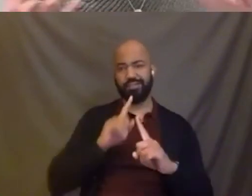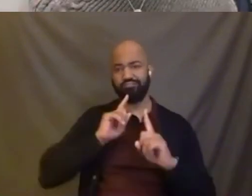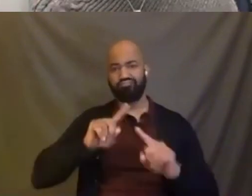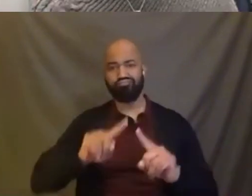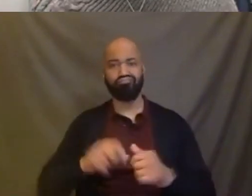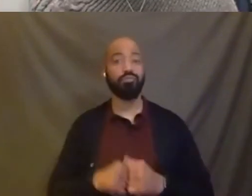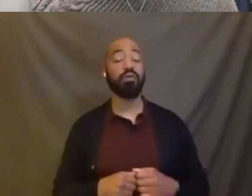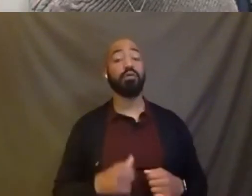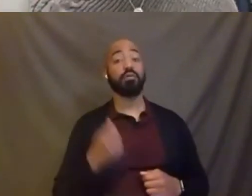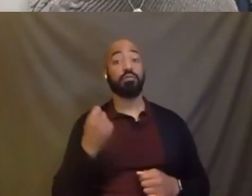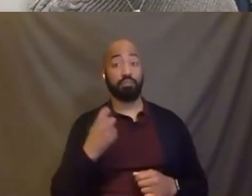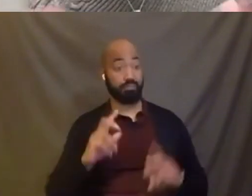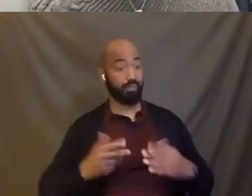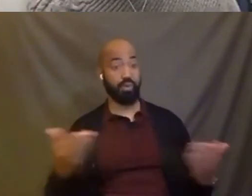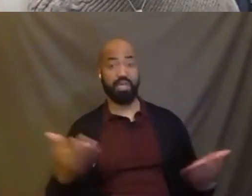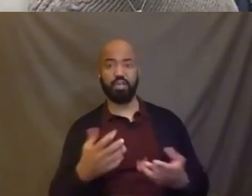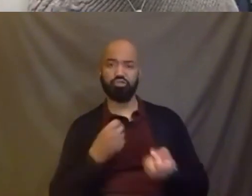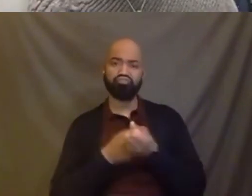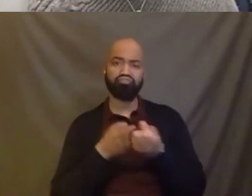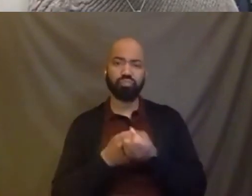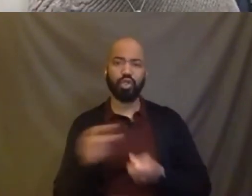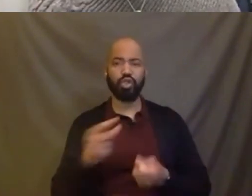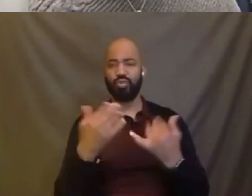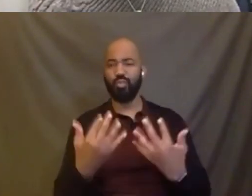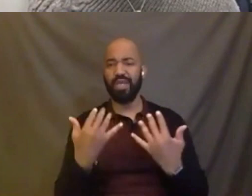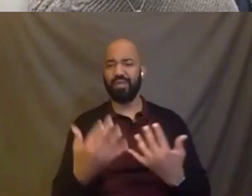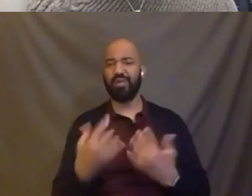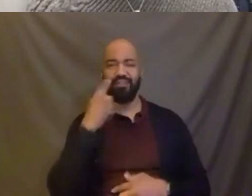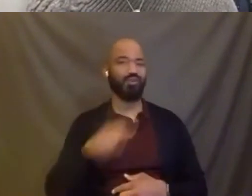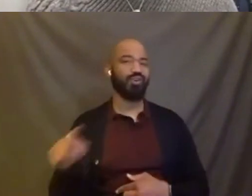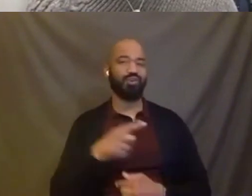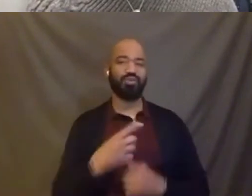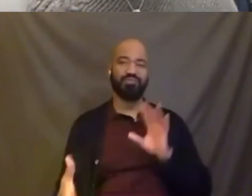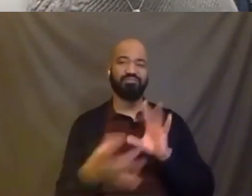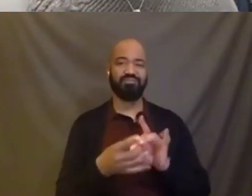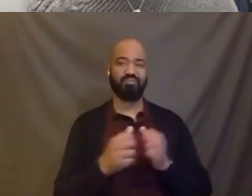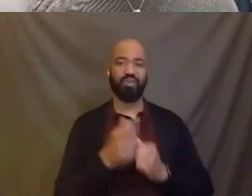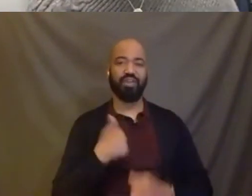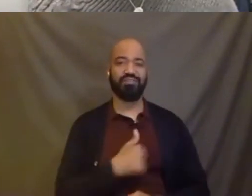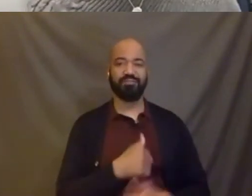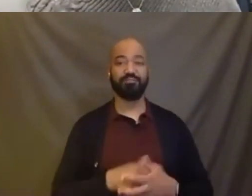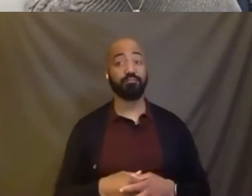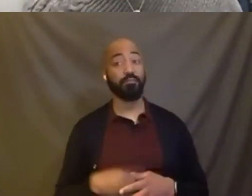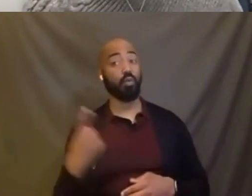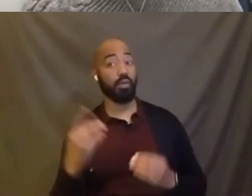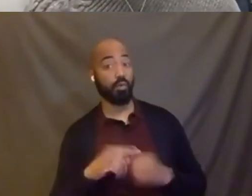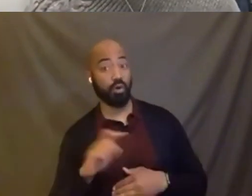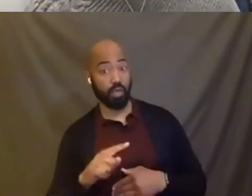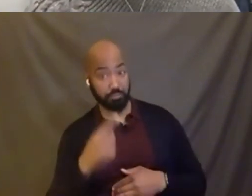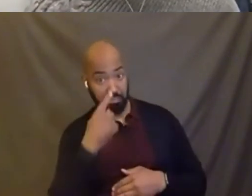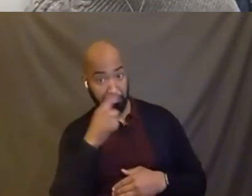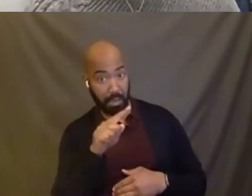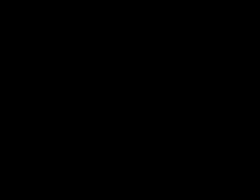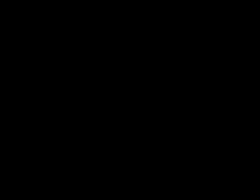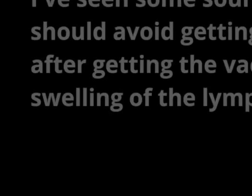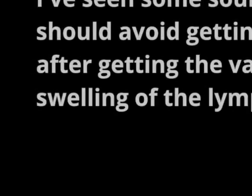that people are out here just waiting to have this conversation. Cool. There is one more question. Can we do more? Great. One more question?